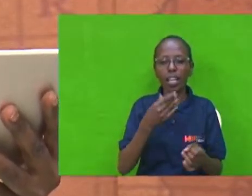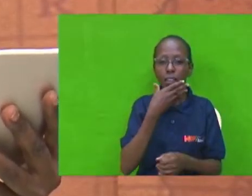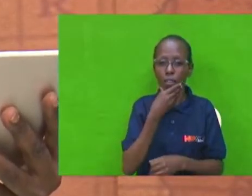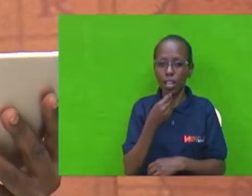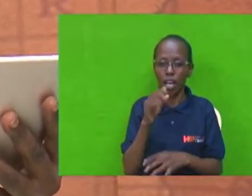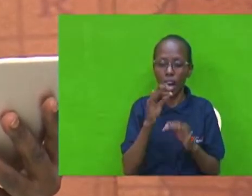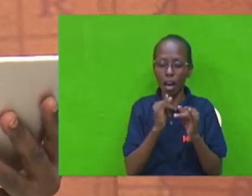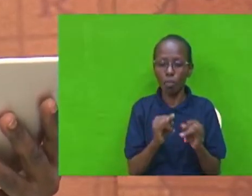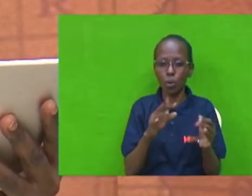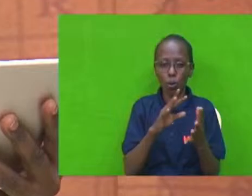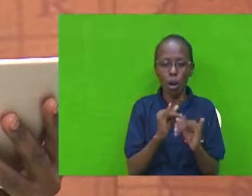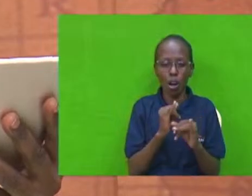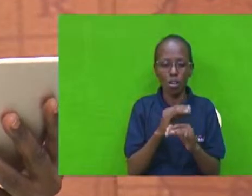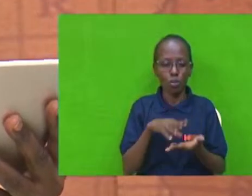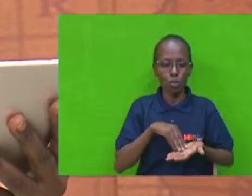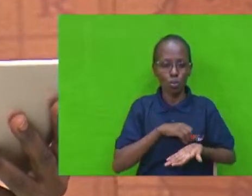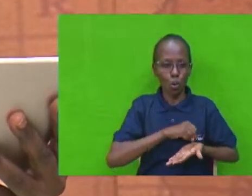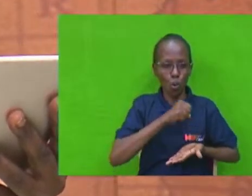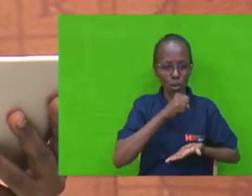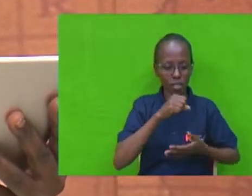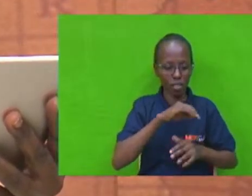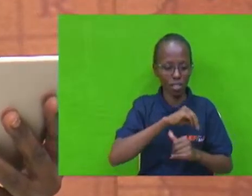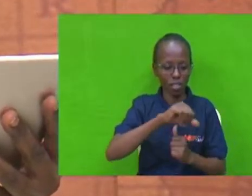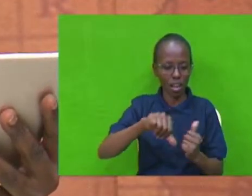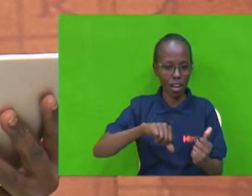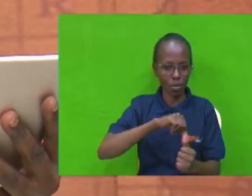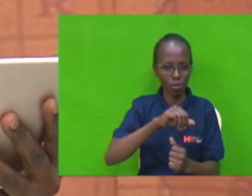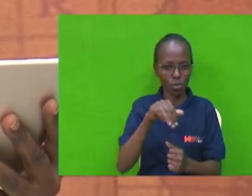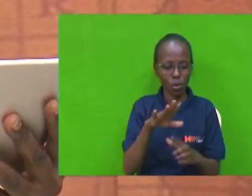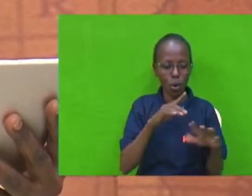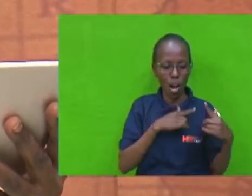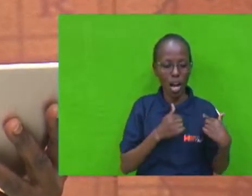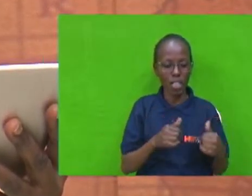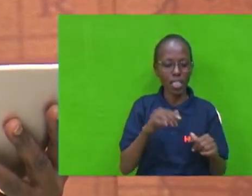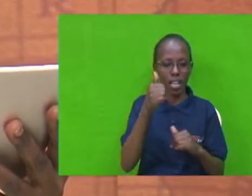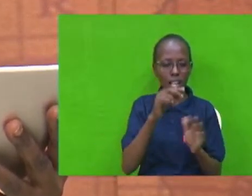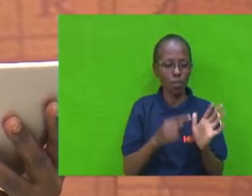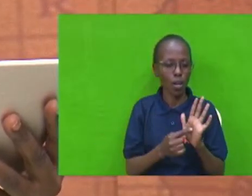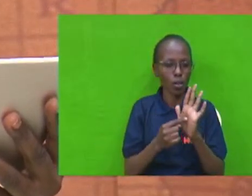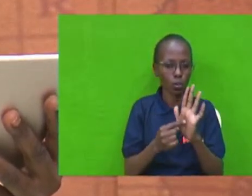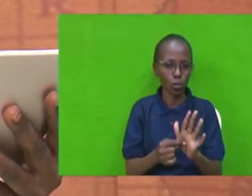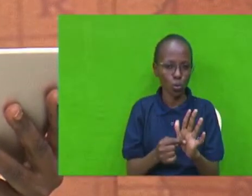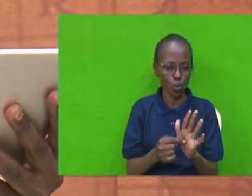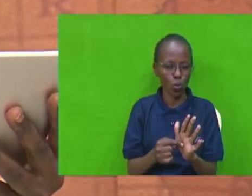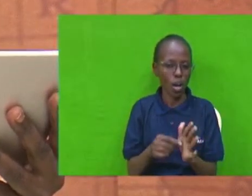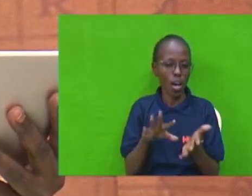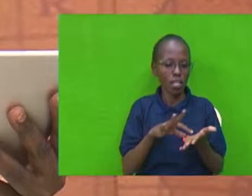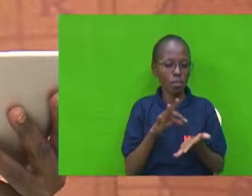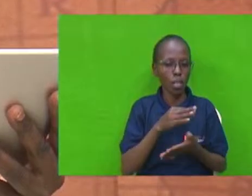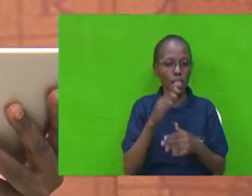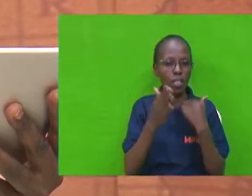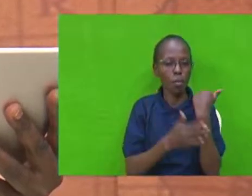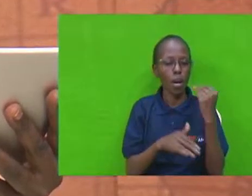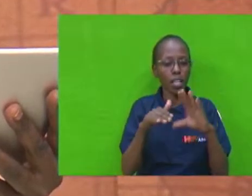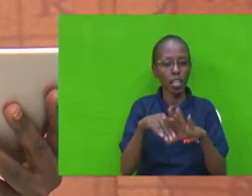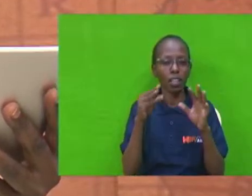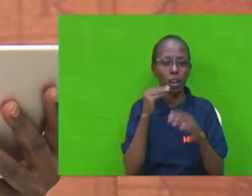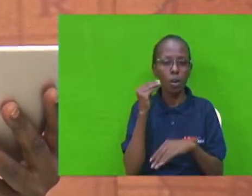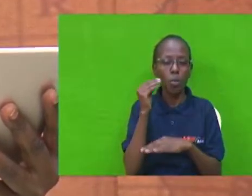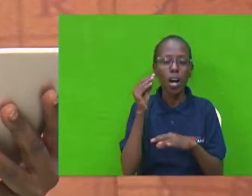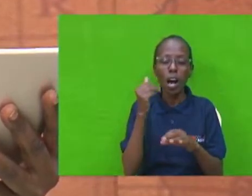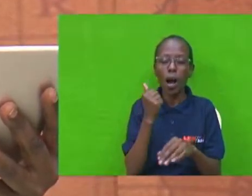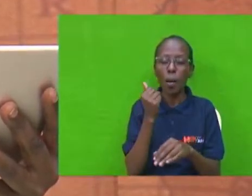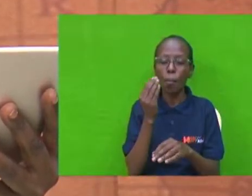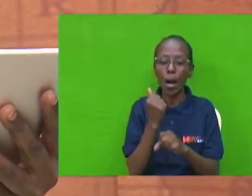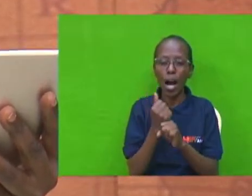are to learn daily of Christ mm-hmm. never are you to show a tyrannical spirit in the home mm-hmm. the man who does this is working